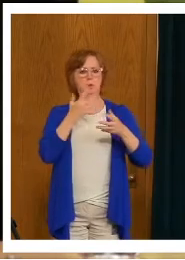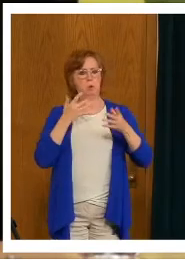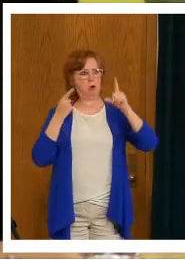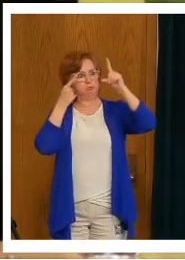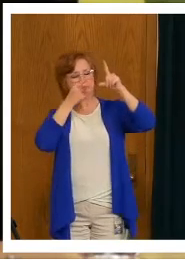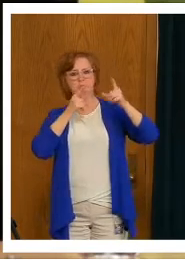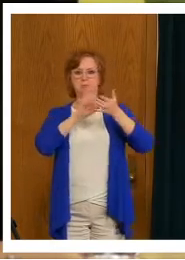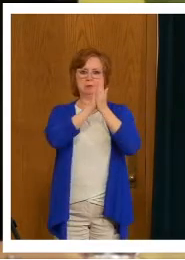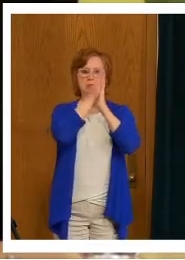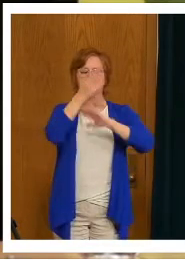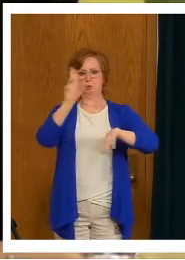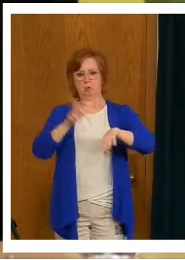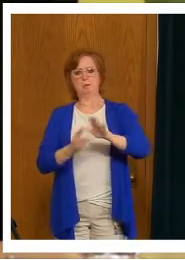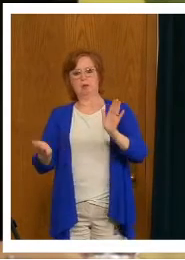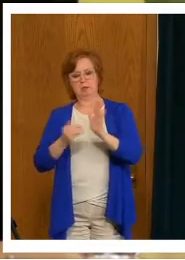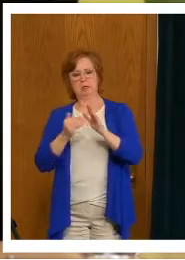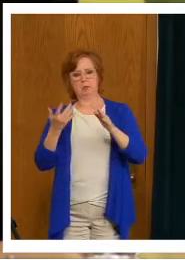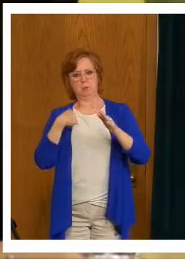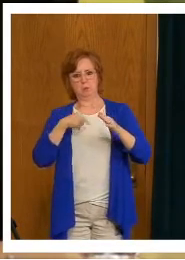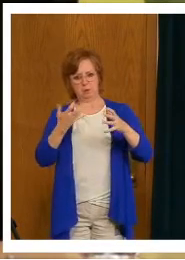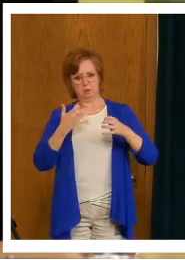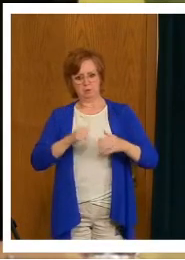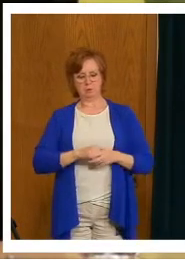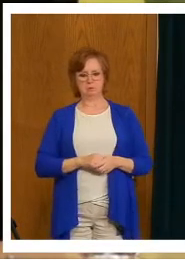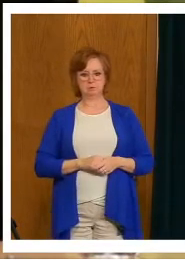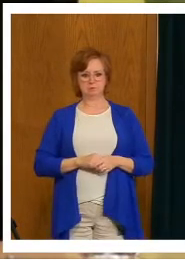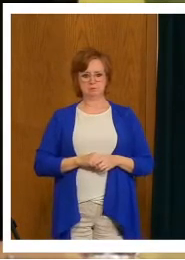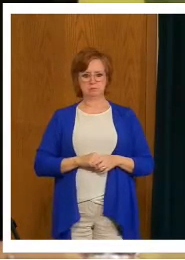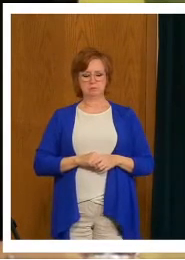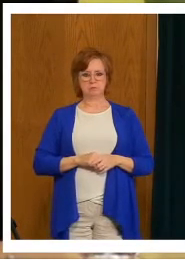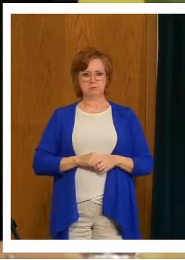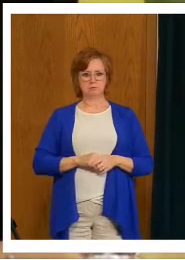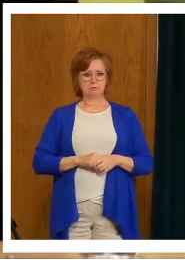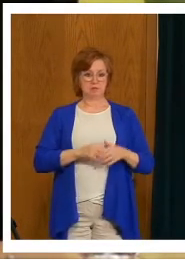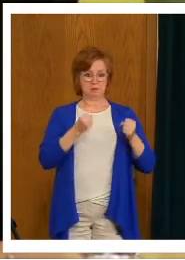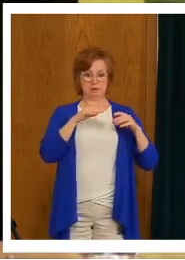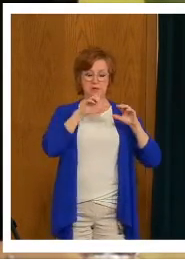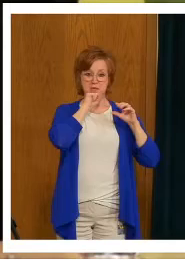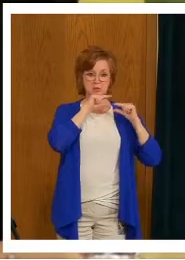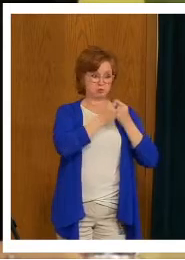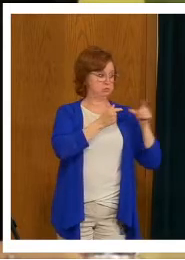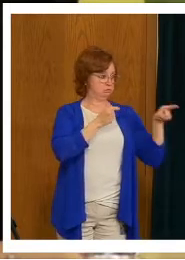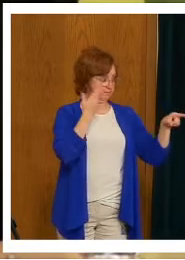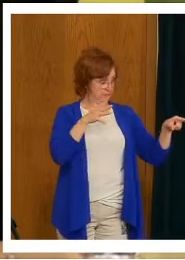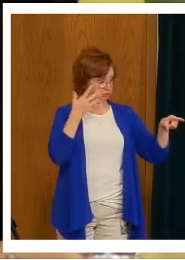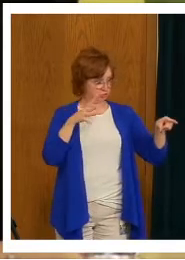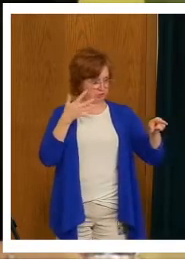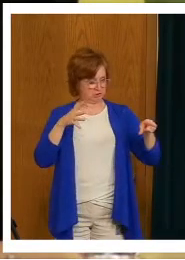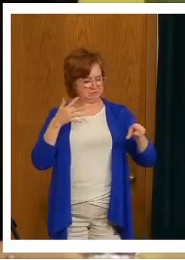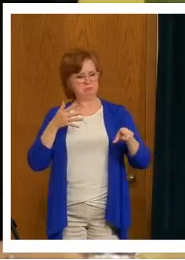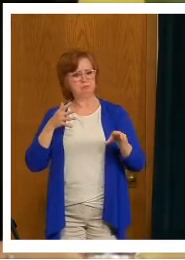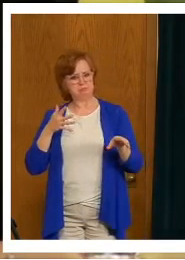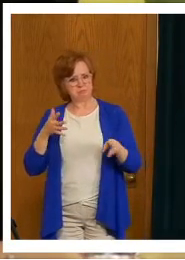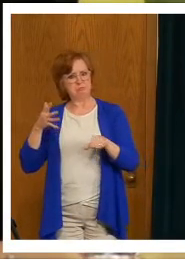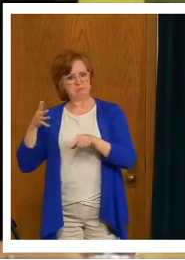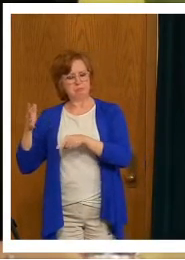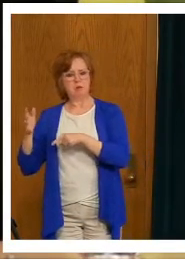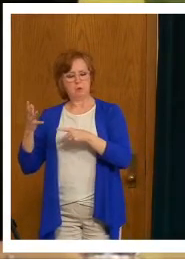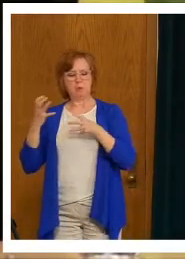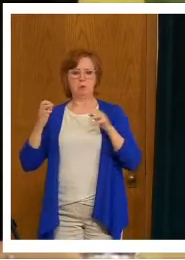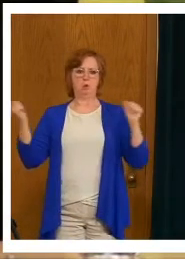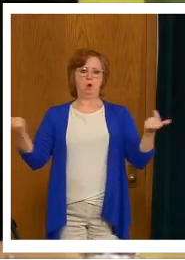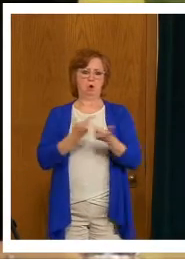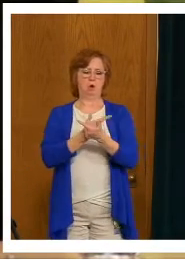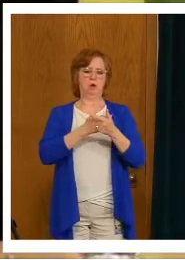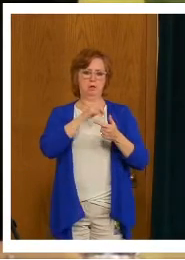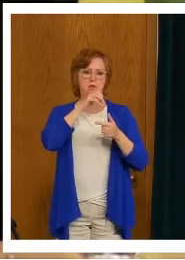normalcy. And we're seeing that in many age groups or thus far. And we hope that'll continue right down through to every eligible